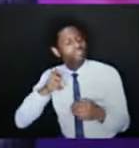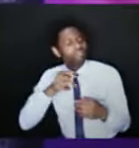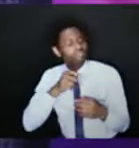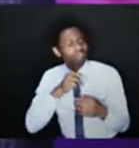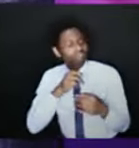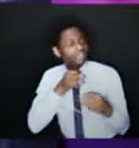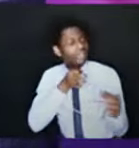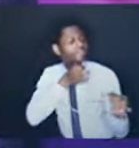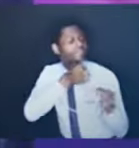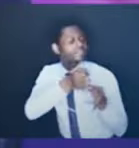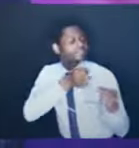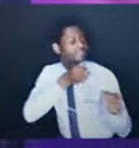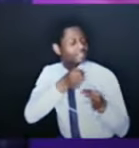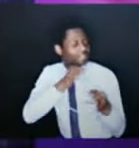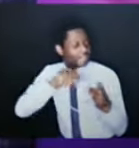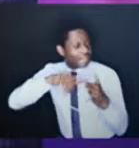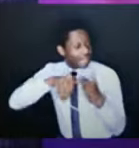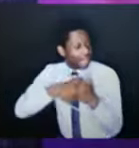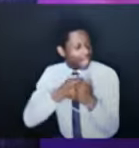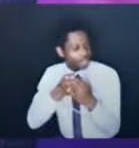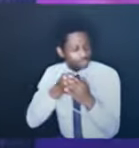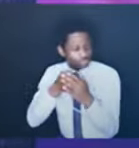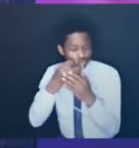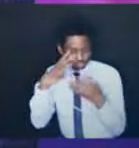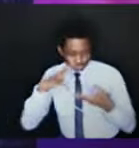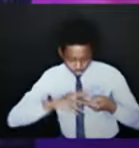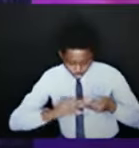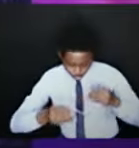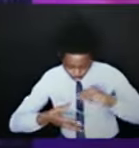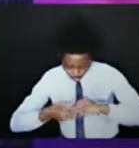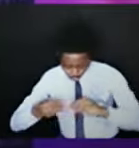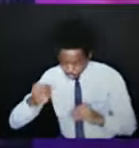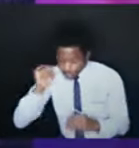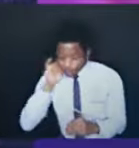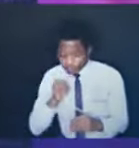the story of Israel beginning from Abraham.